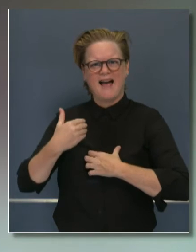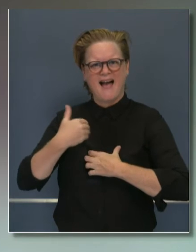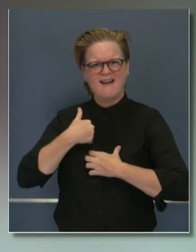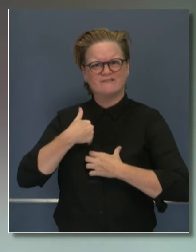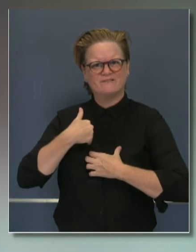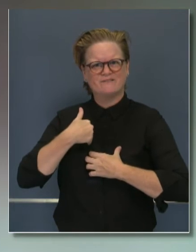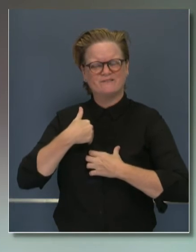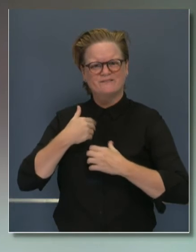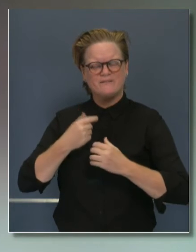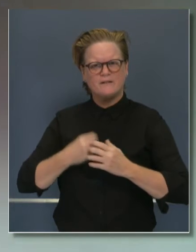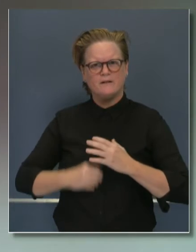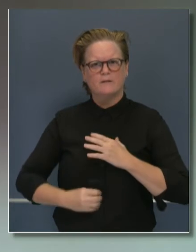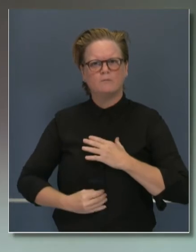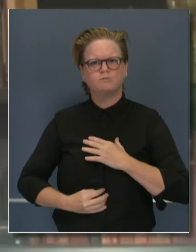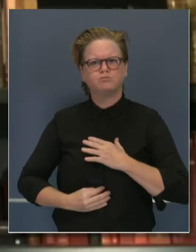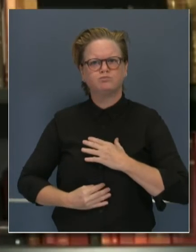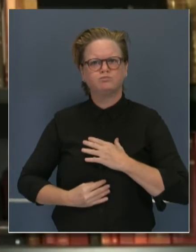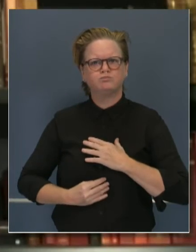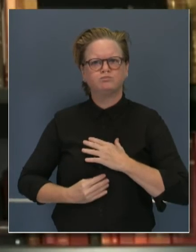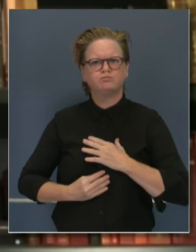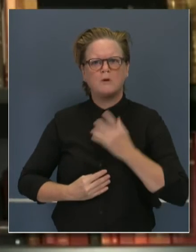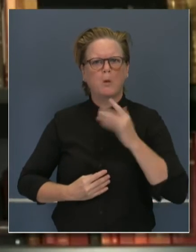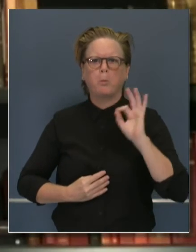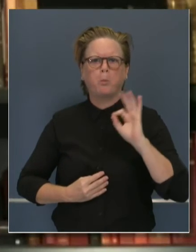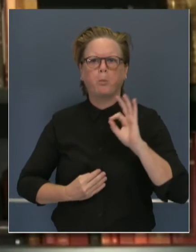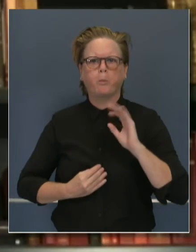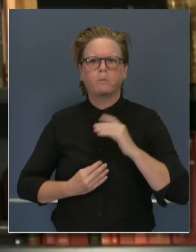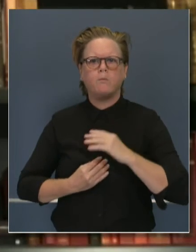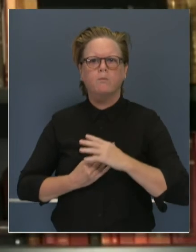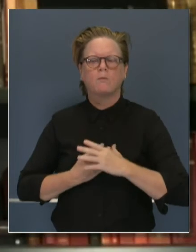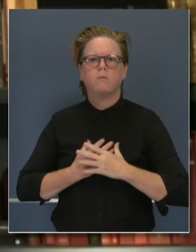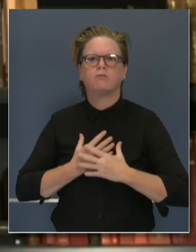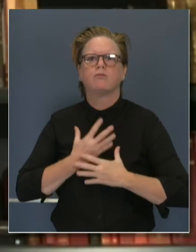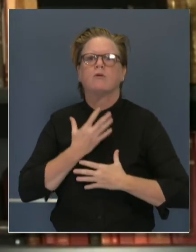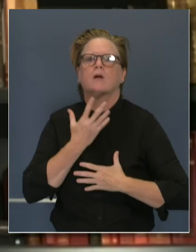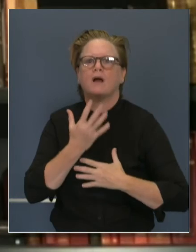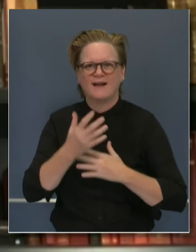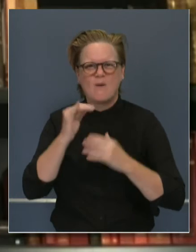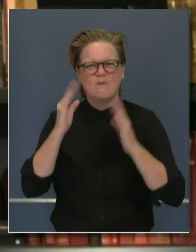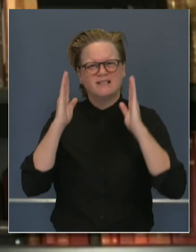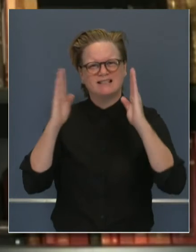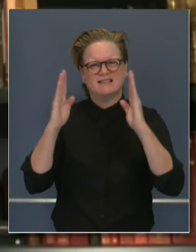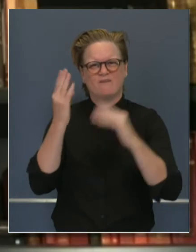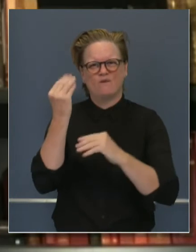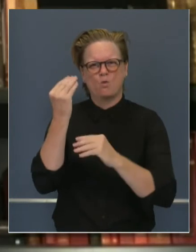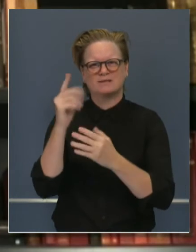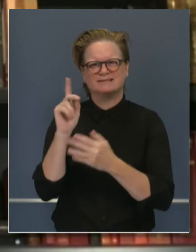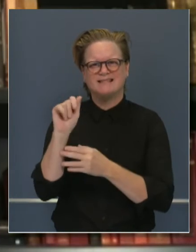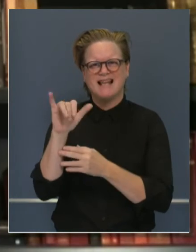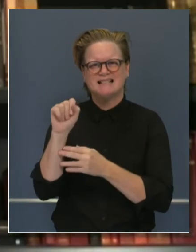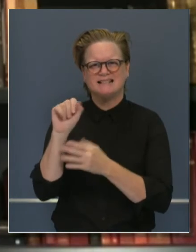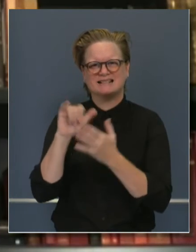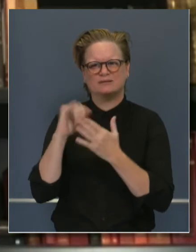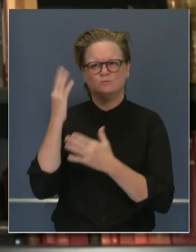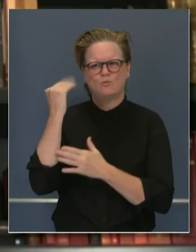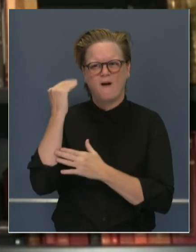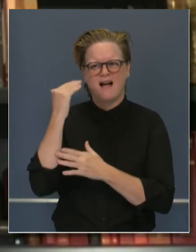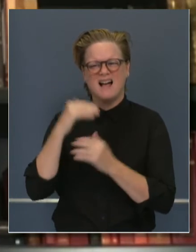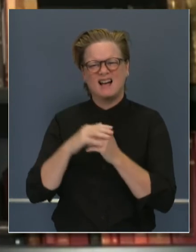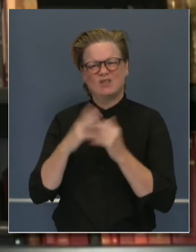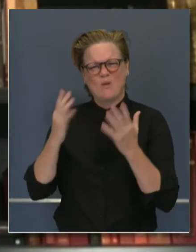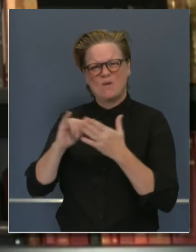well, Governor. Doctor, last week, in sort of anticipating your questions, we figured this out. You announced on Friday